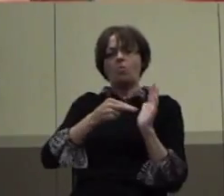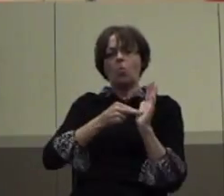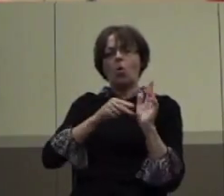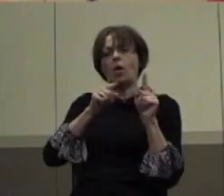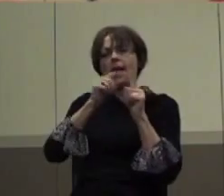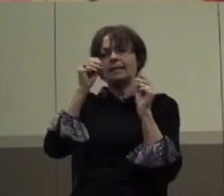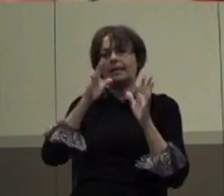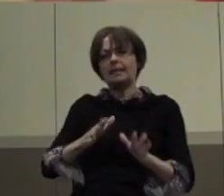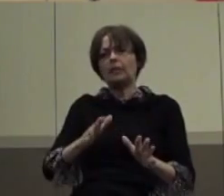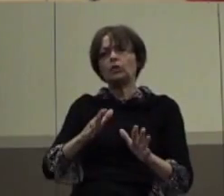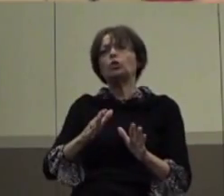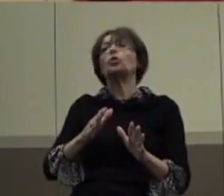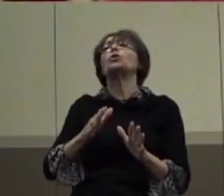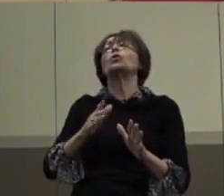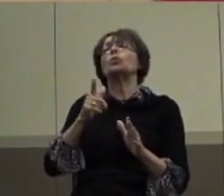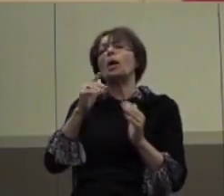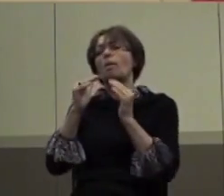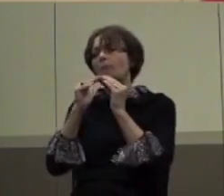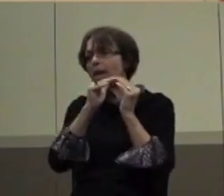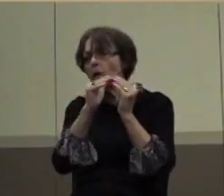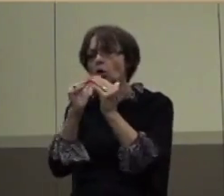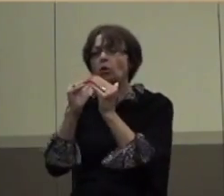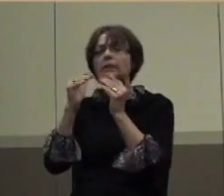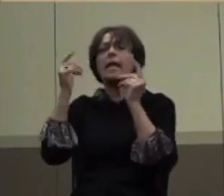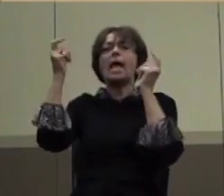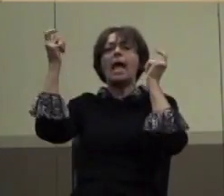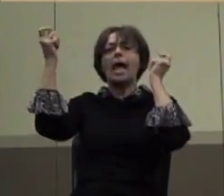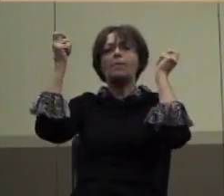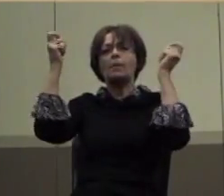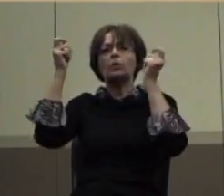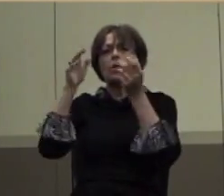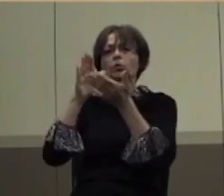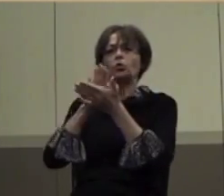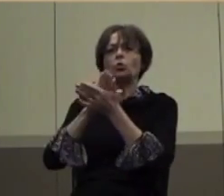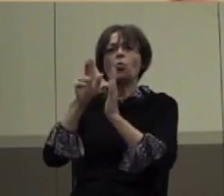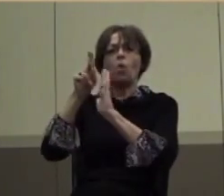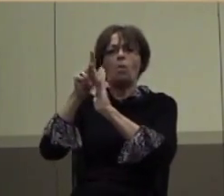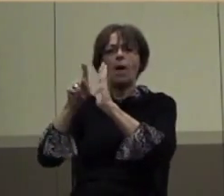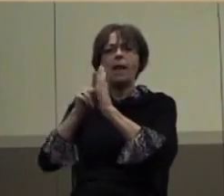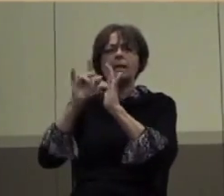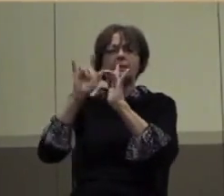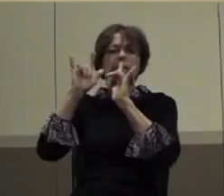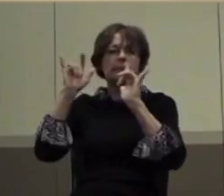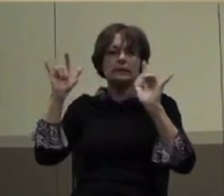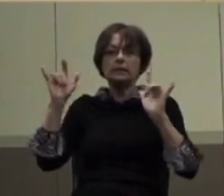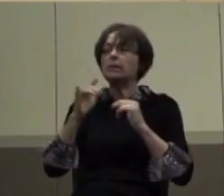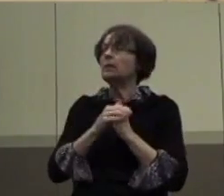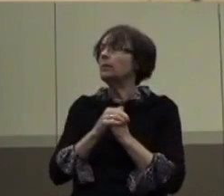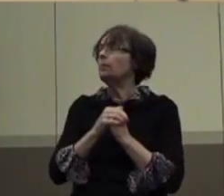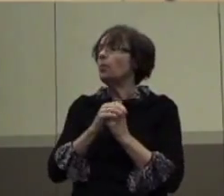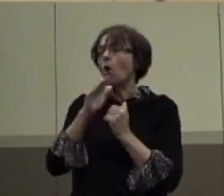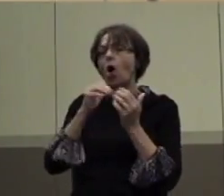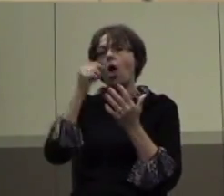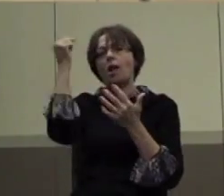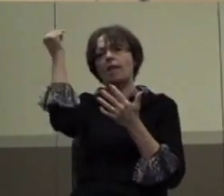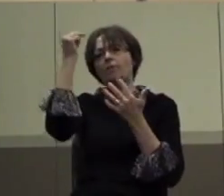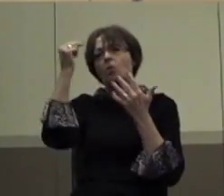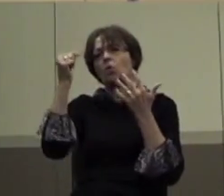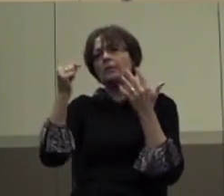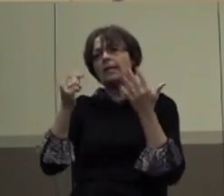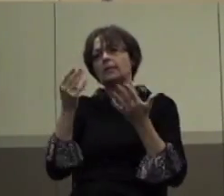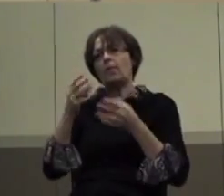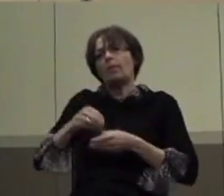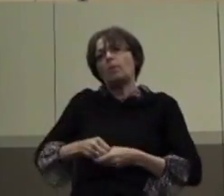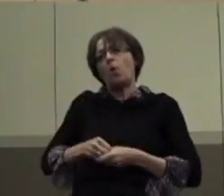the peers, maybe the administration and the school policies in whole. All of those things may be part of